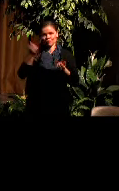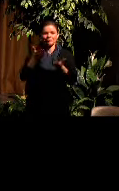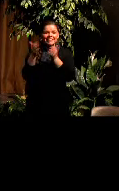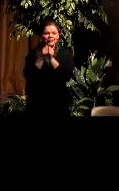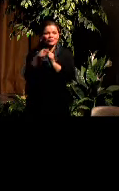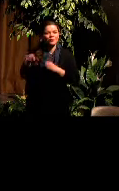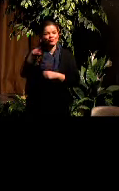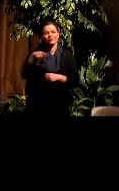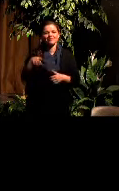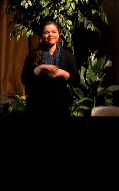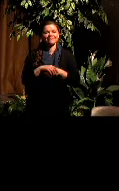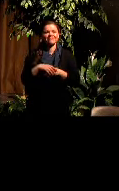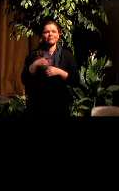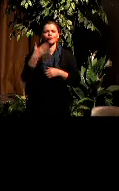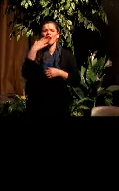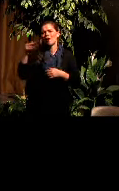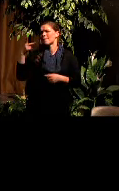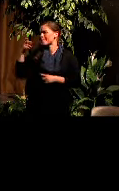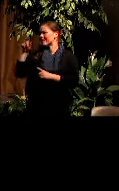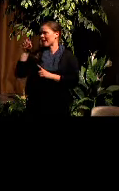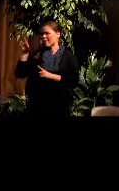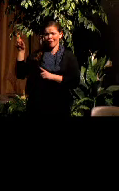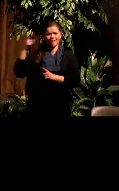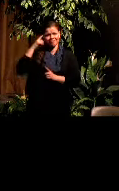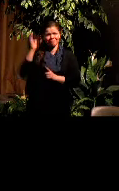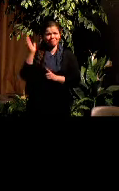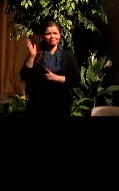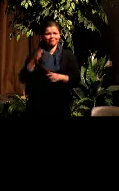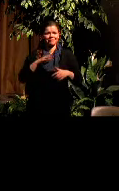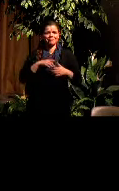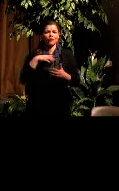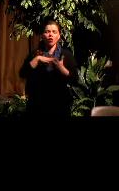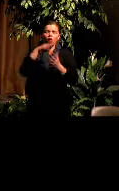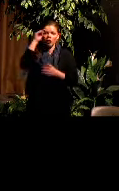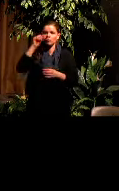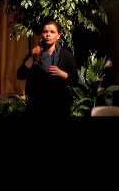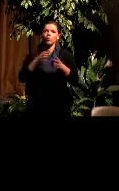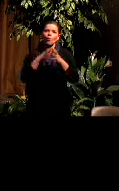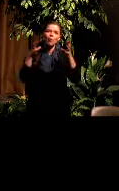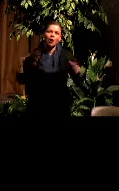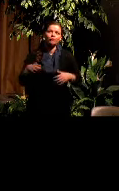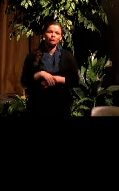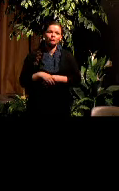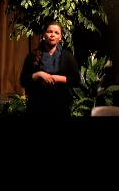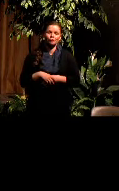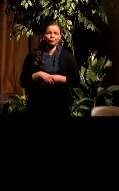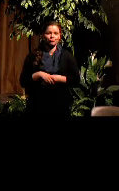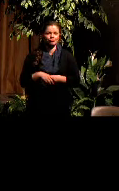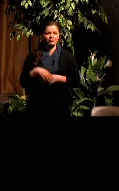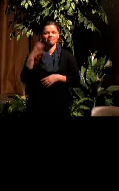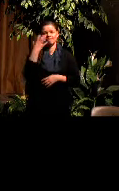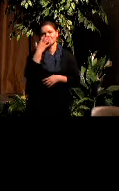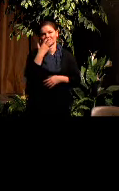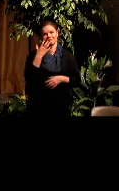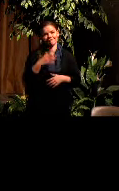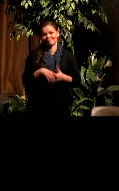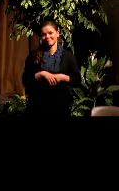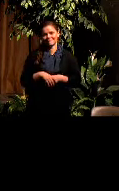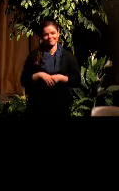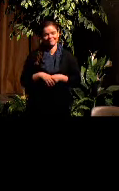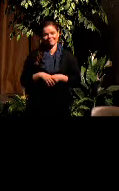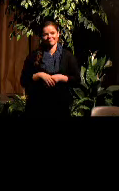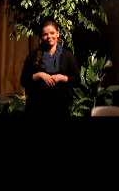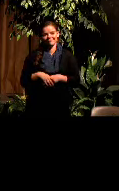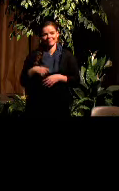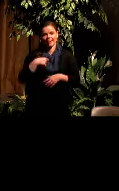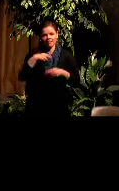coming tonight. This was really great. I learned a lot. It's amazing every time I come to one of these events that we organize. I walk home at night